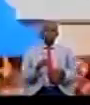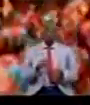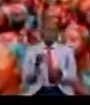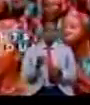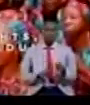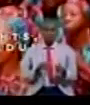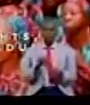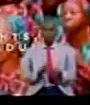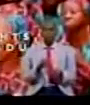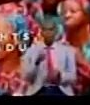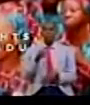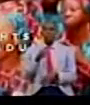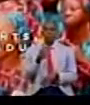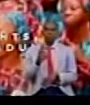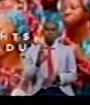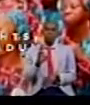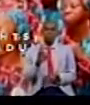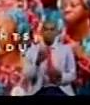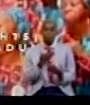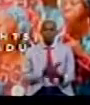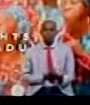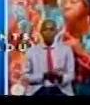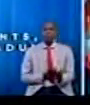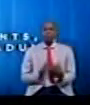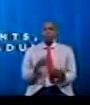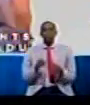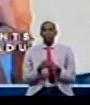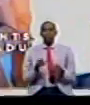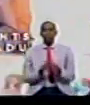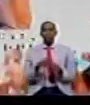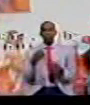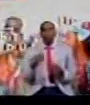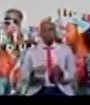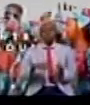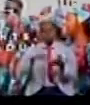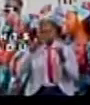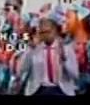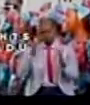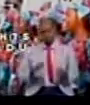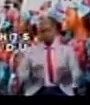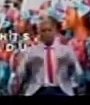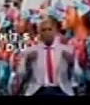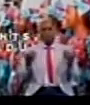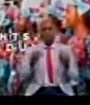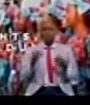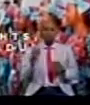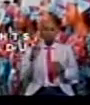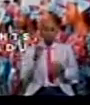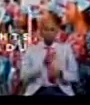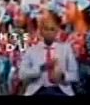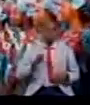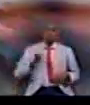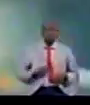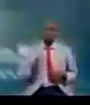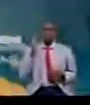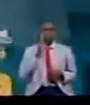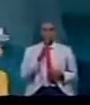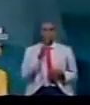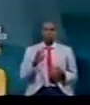in Jesus' name. Amen. Thank you, Father. Amen. In Jesus' name, we